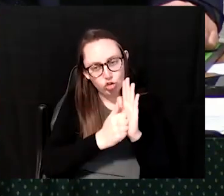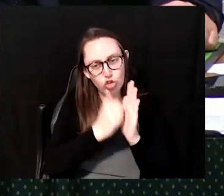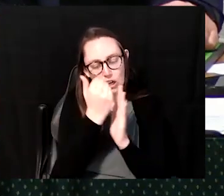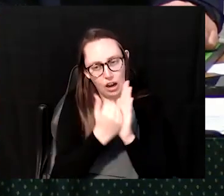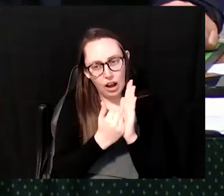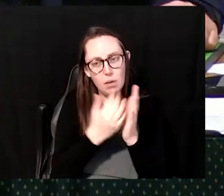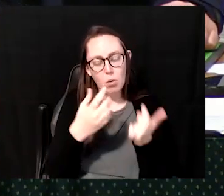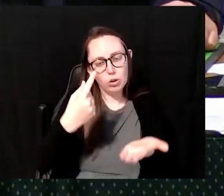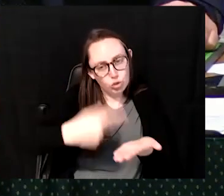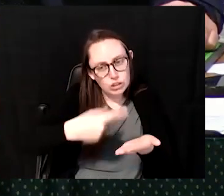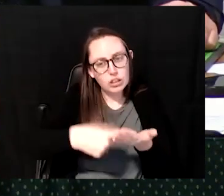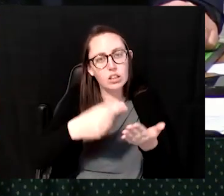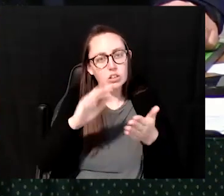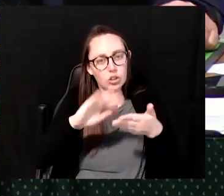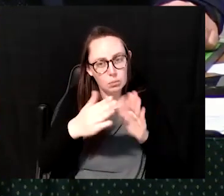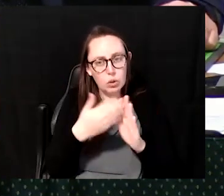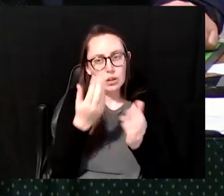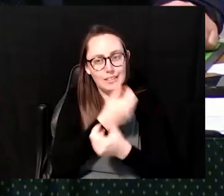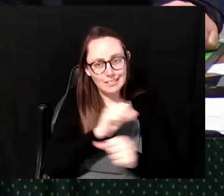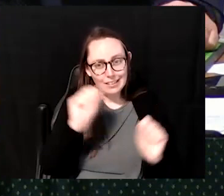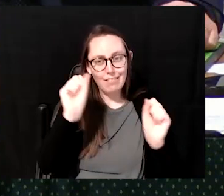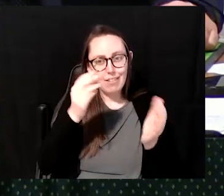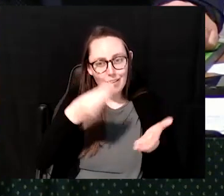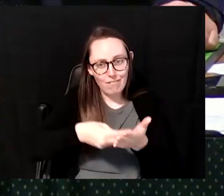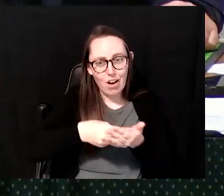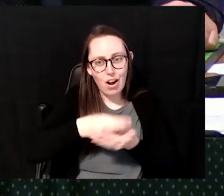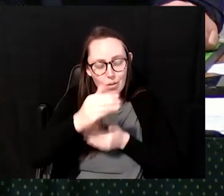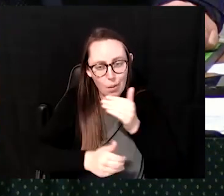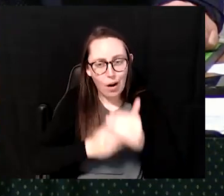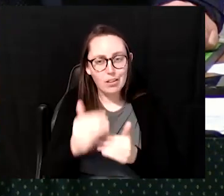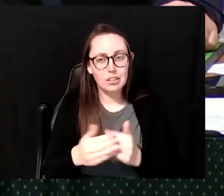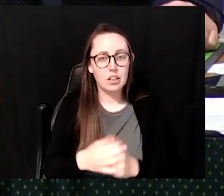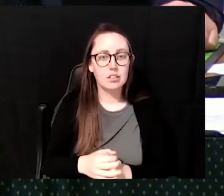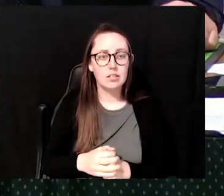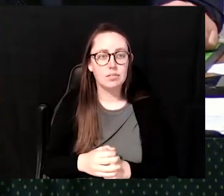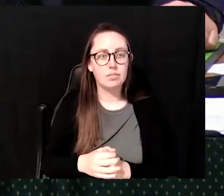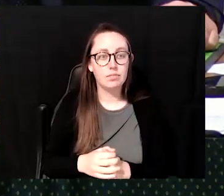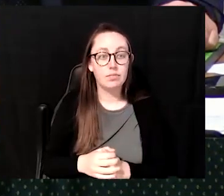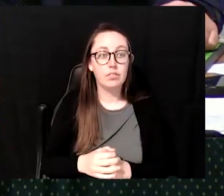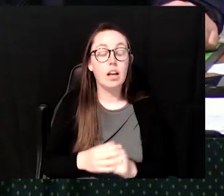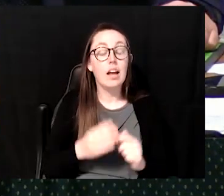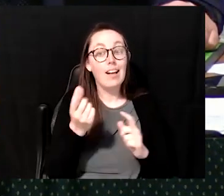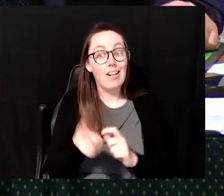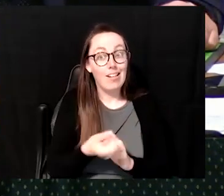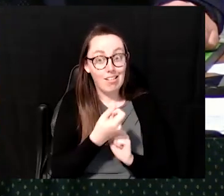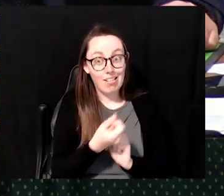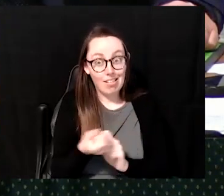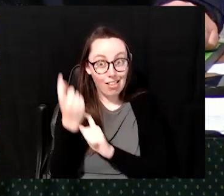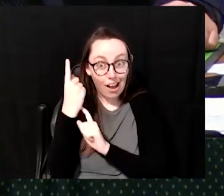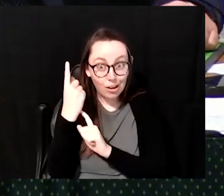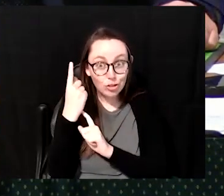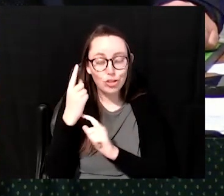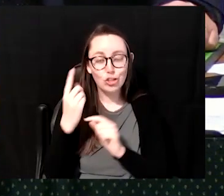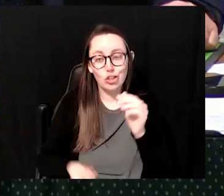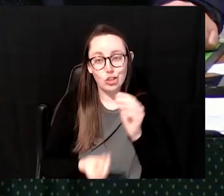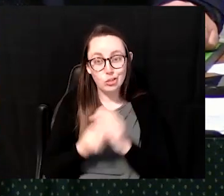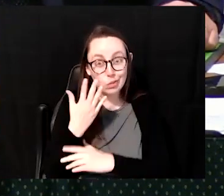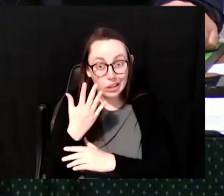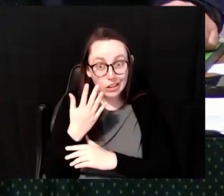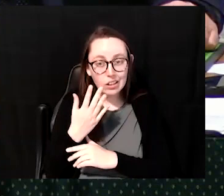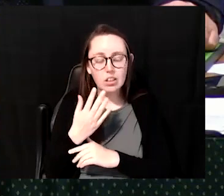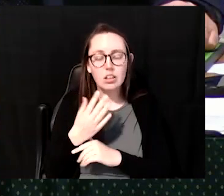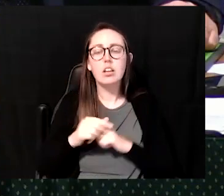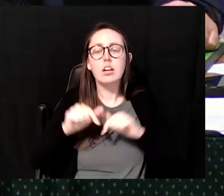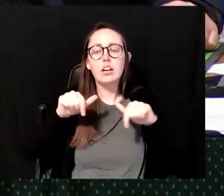guess furthermore last spring this board set as one of its goals um developing a transparent